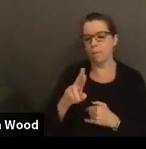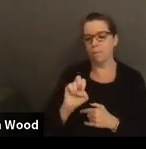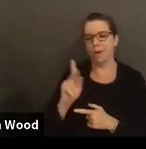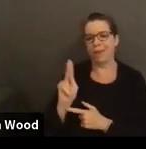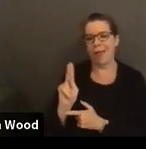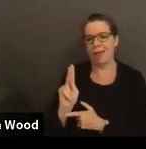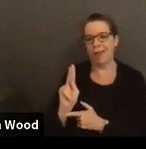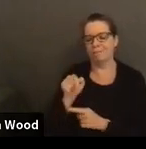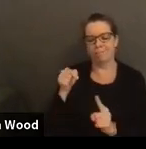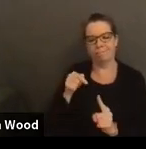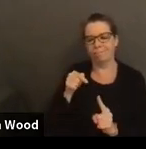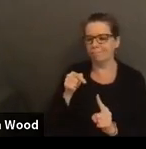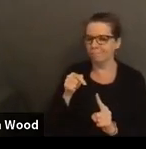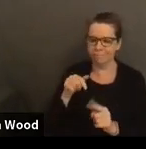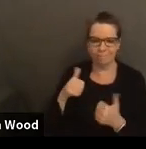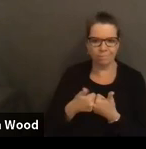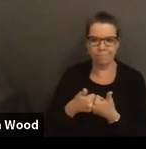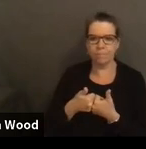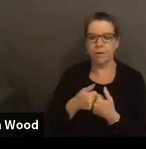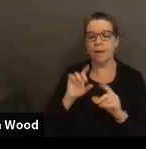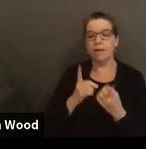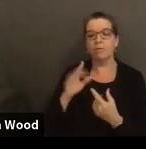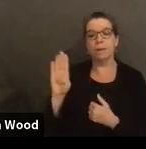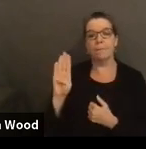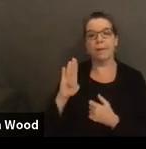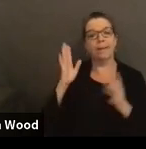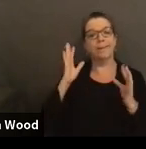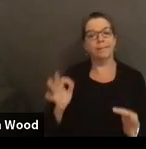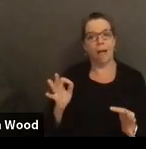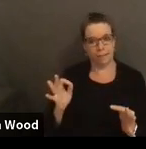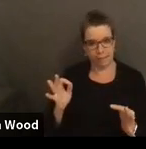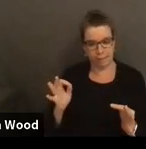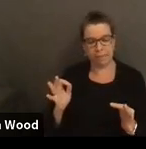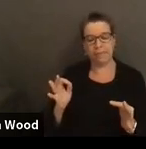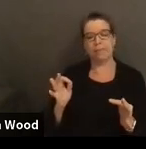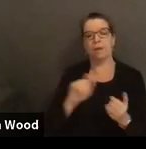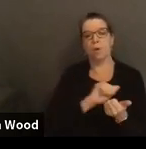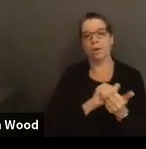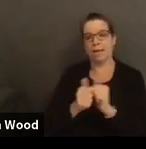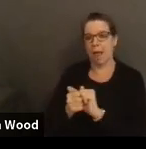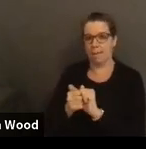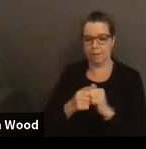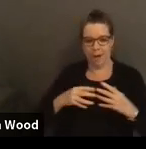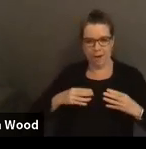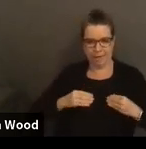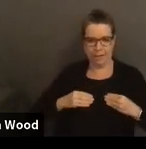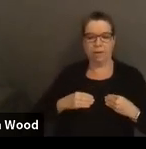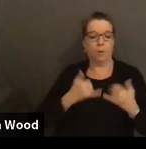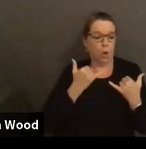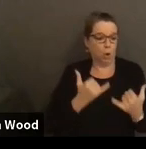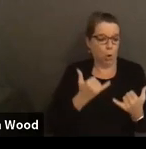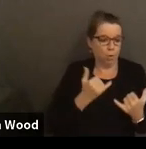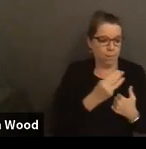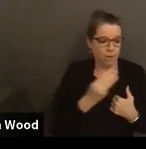pre-kindergarten. District B decides that it is going to adapt their current